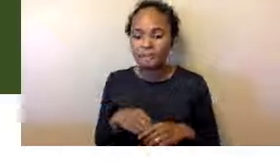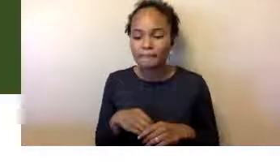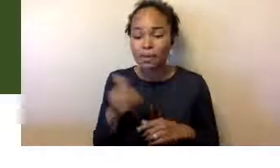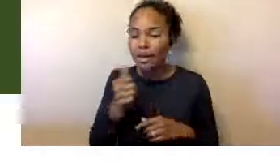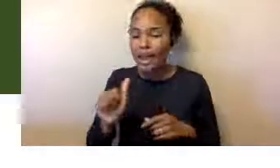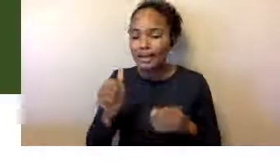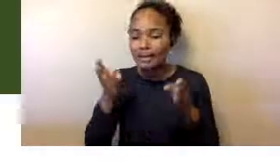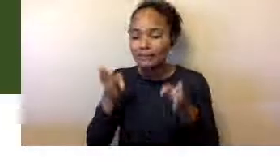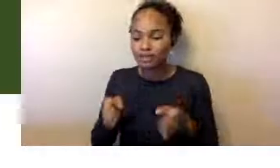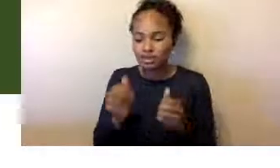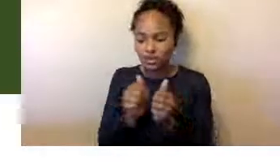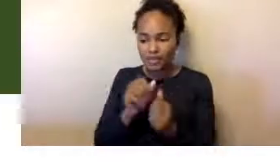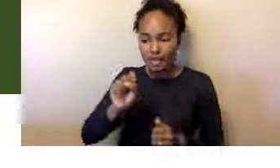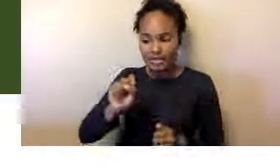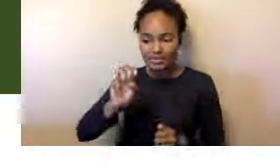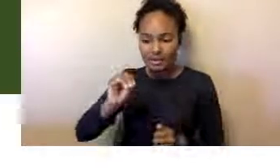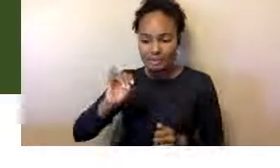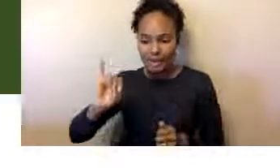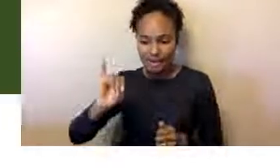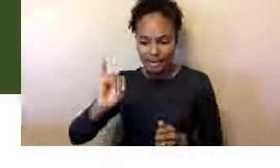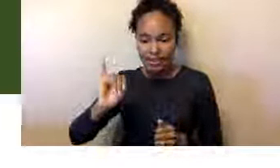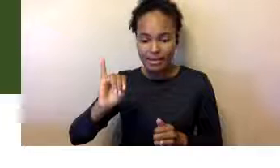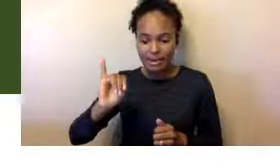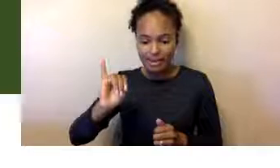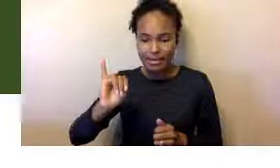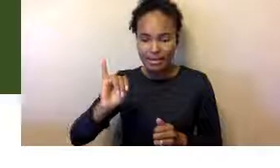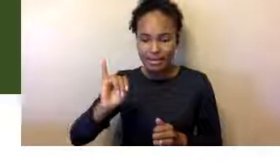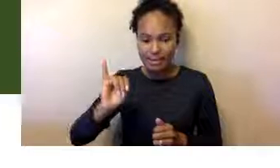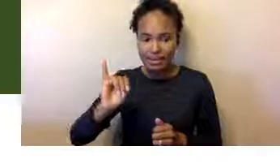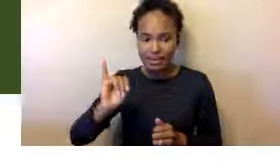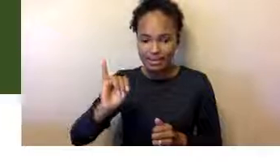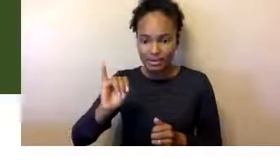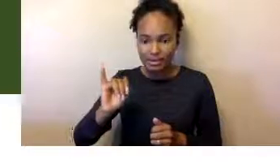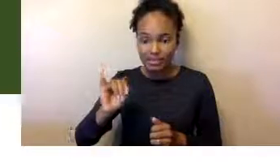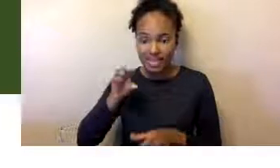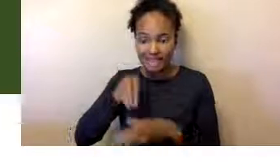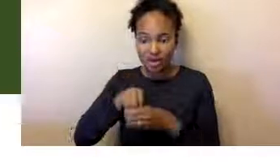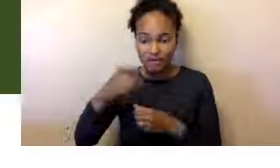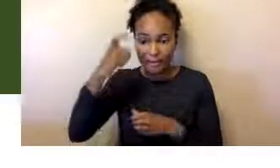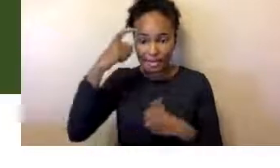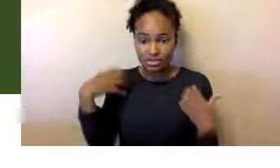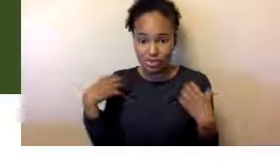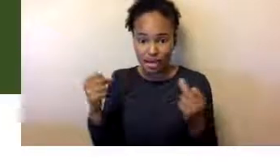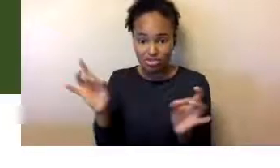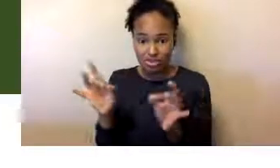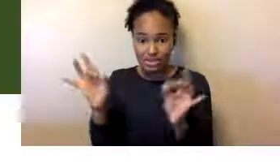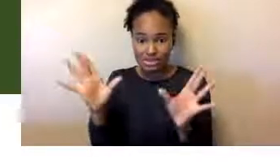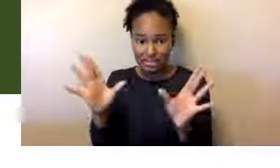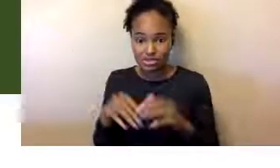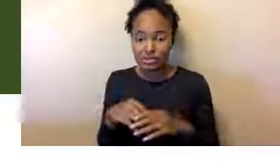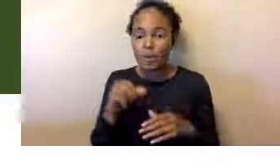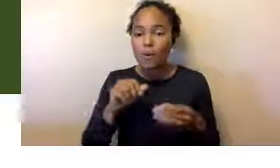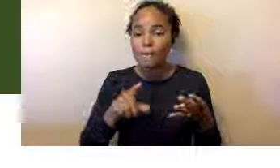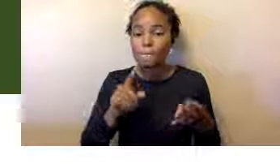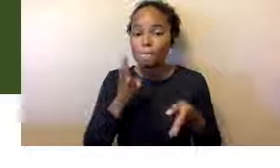serious mental illness who are in a mental health crisis. And persons with SMI